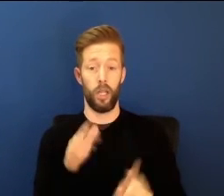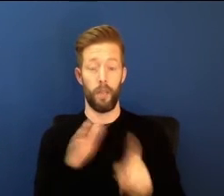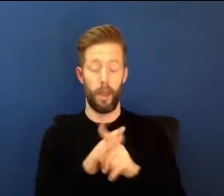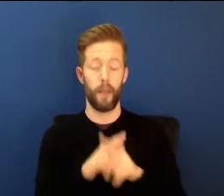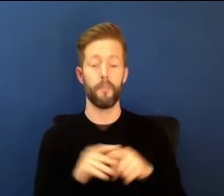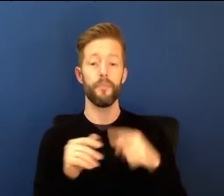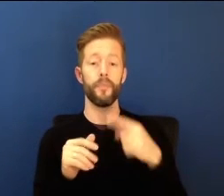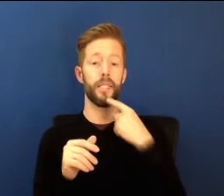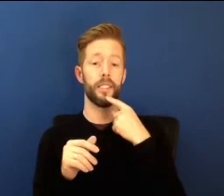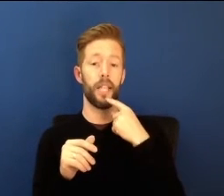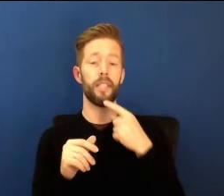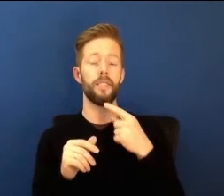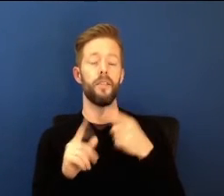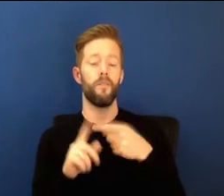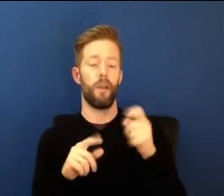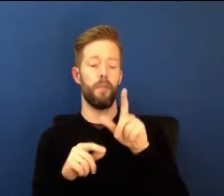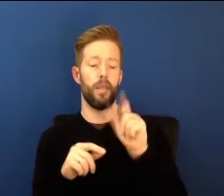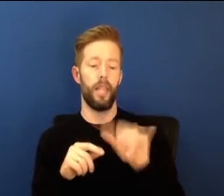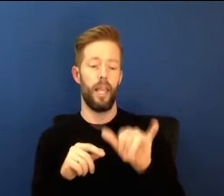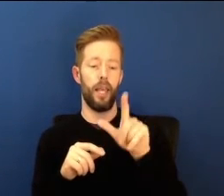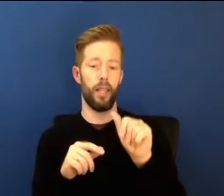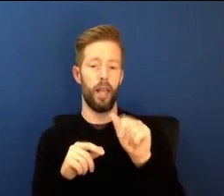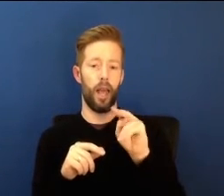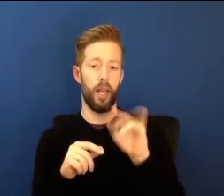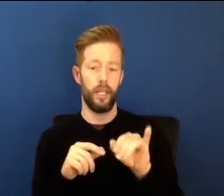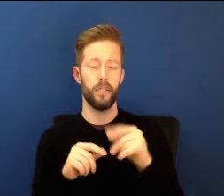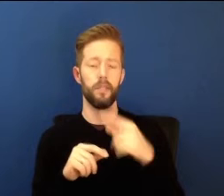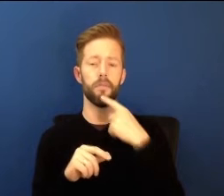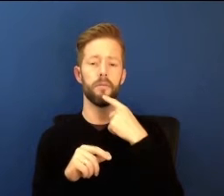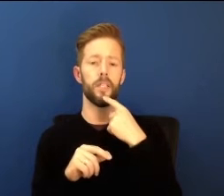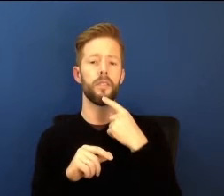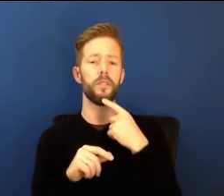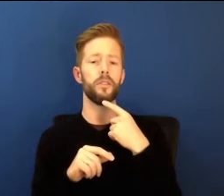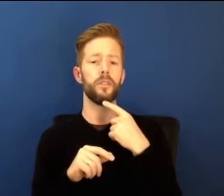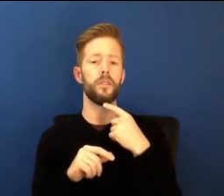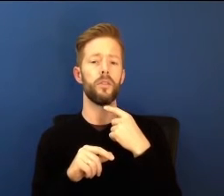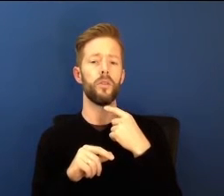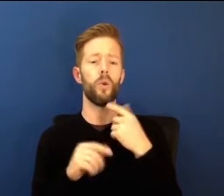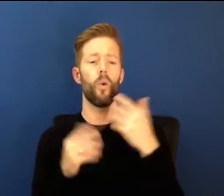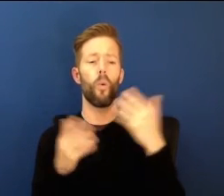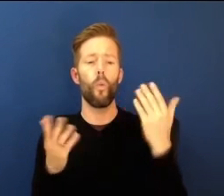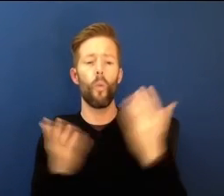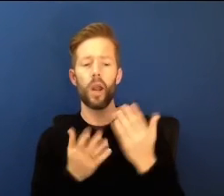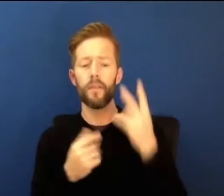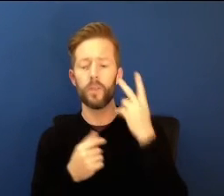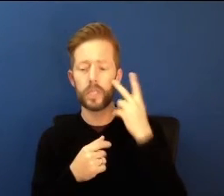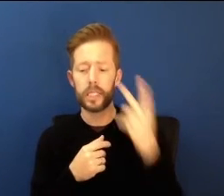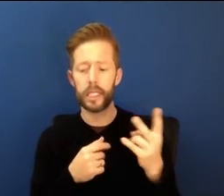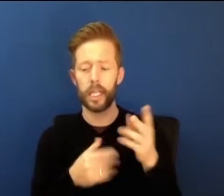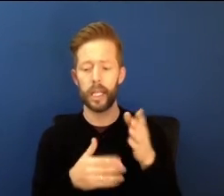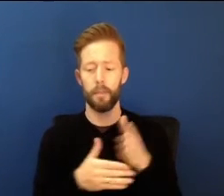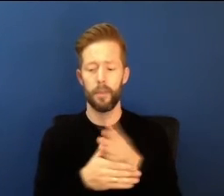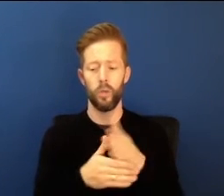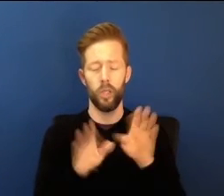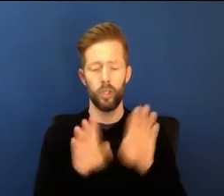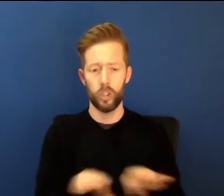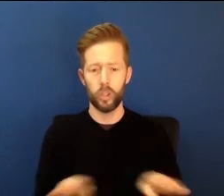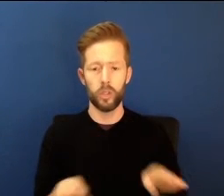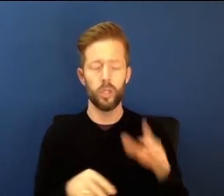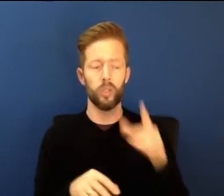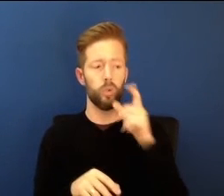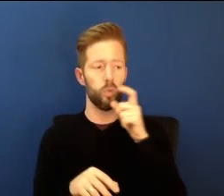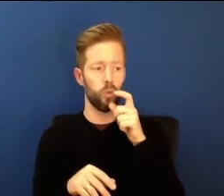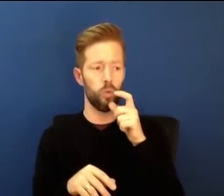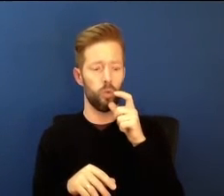Janice, and it is from Leilani, and she would like to know, what have you seen between children who